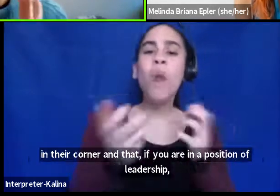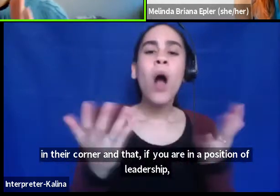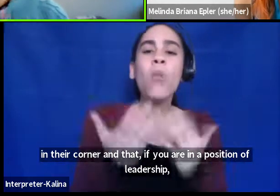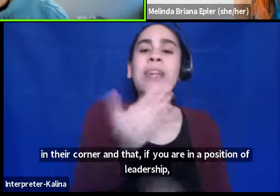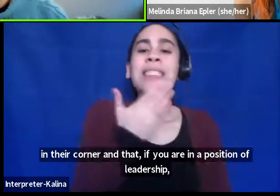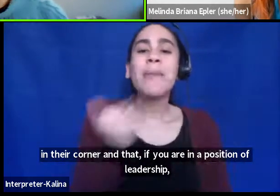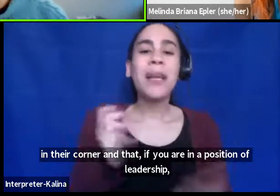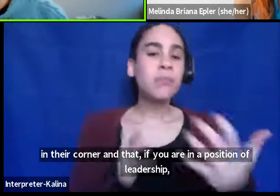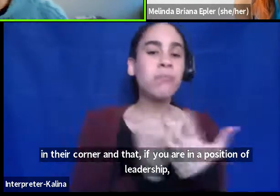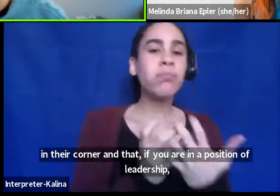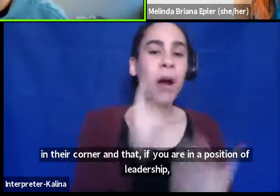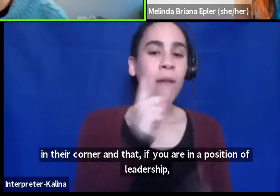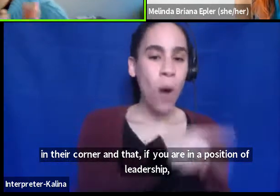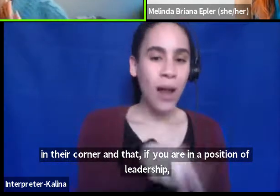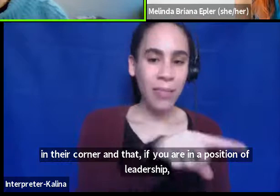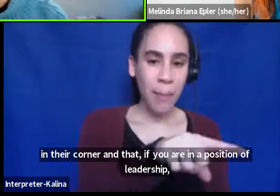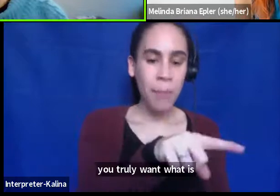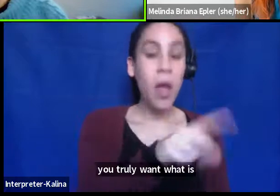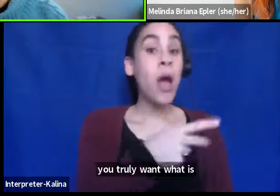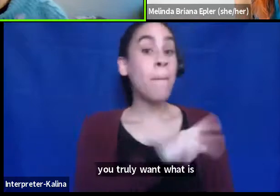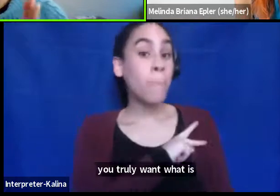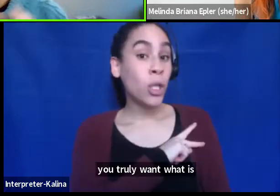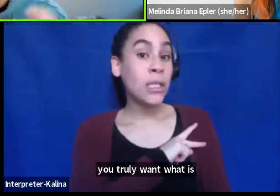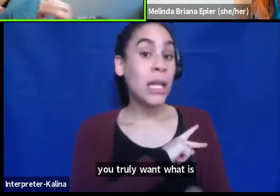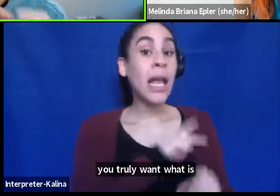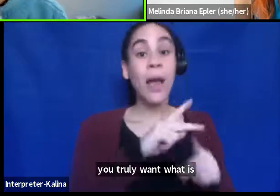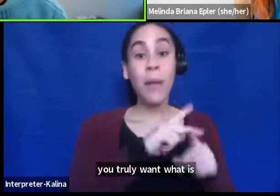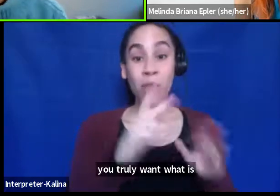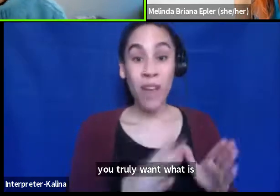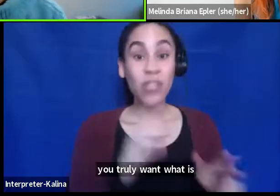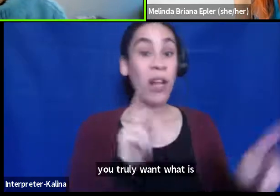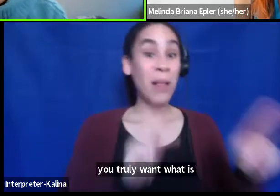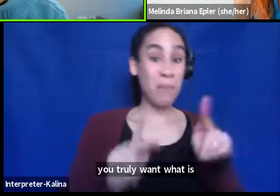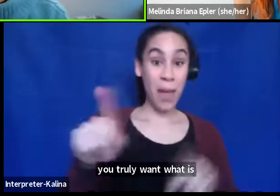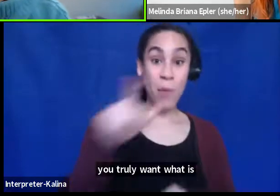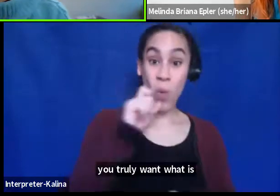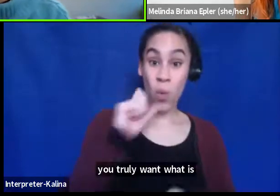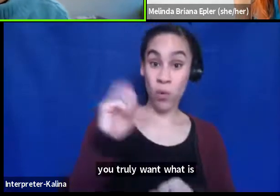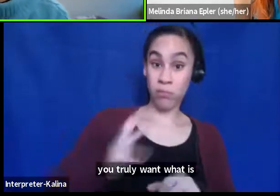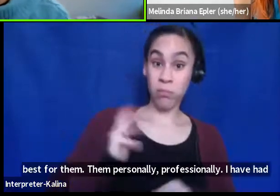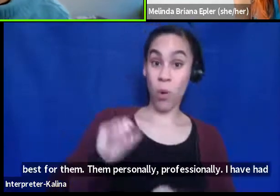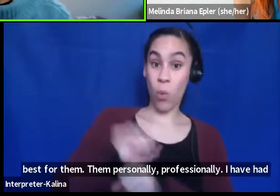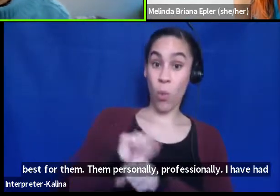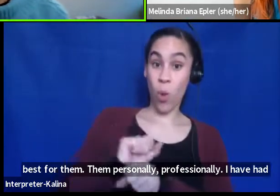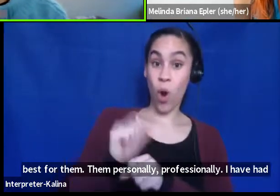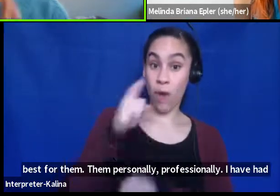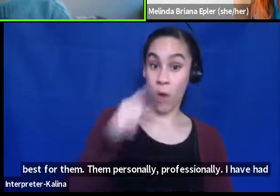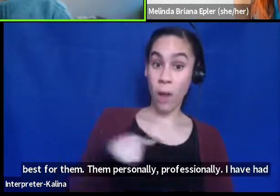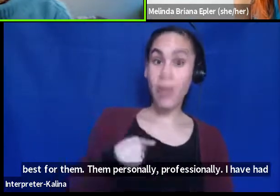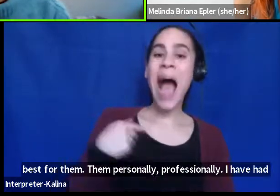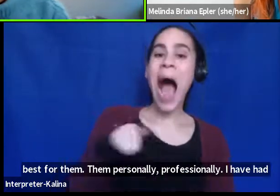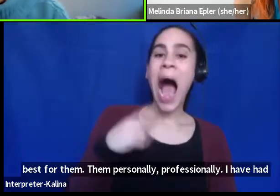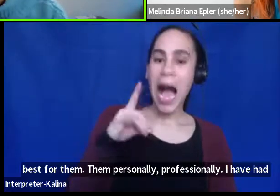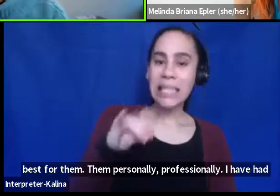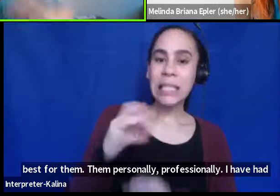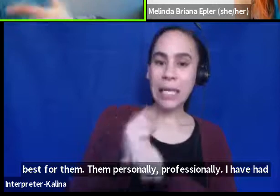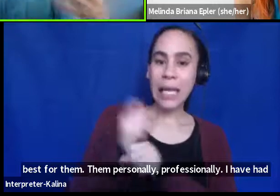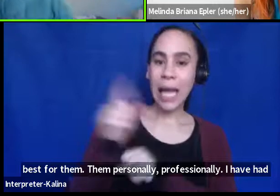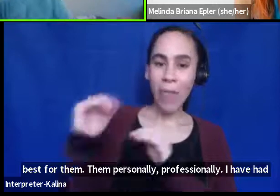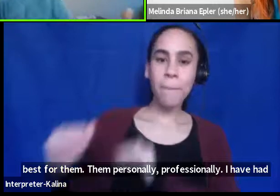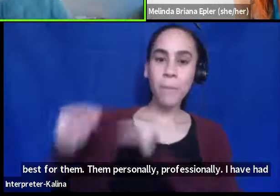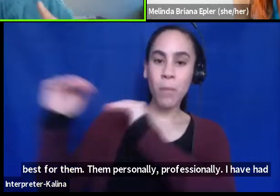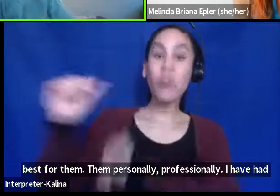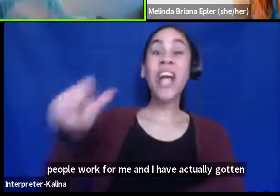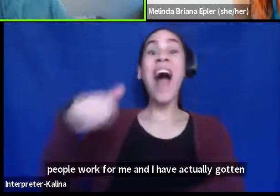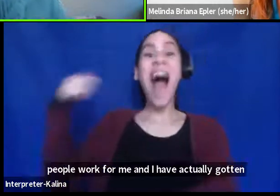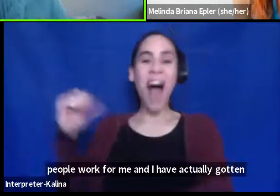personally, professionally. I've had people work for me and I've actually gotten them jobs at other companies, like promotions at other companies, because